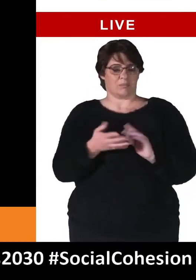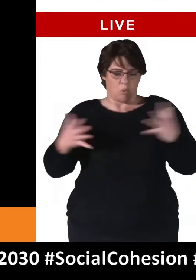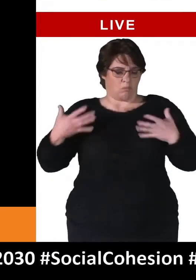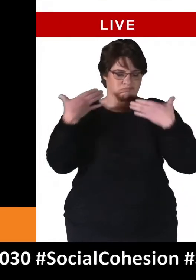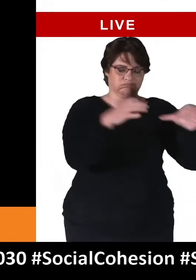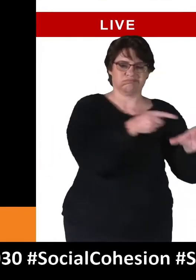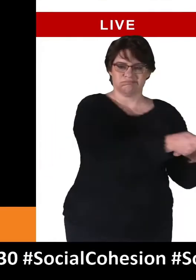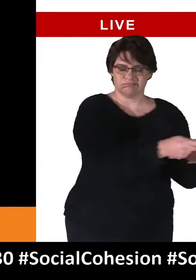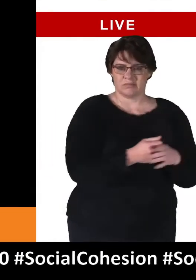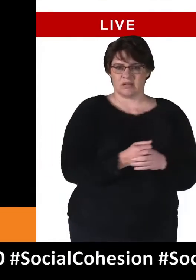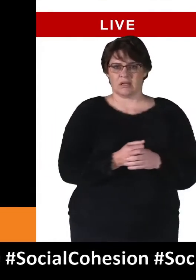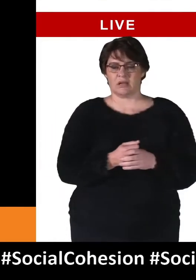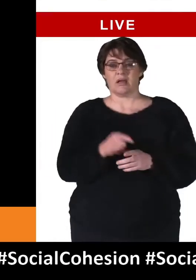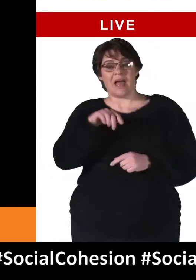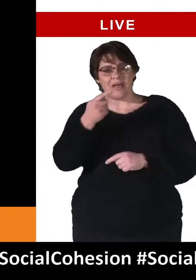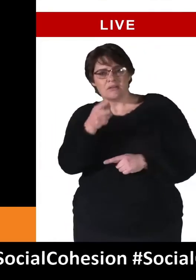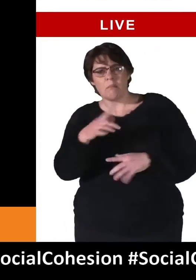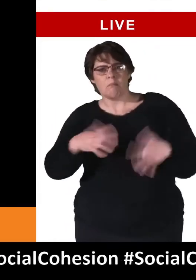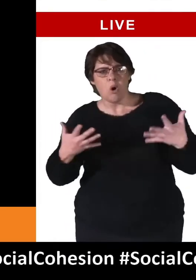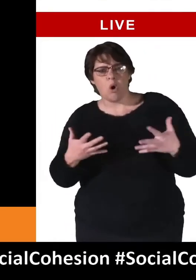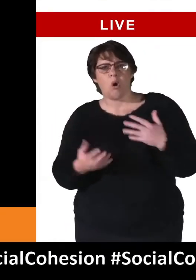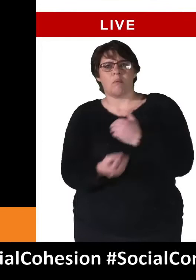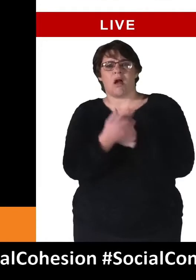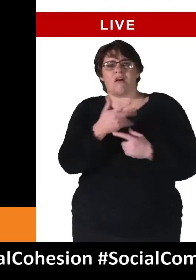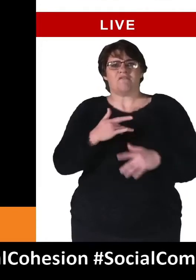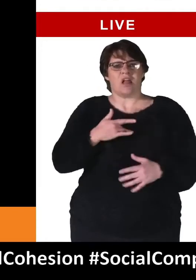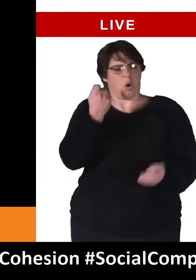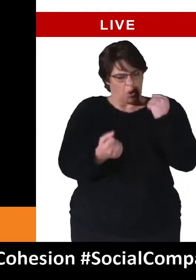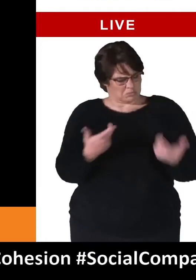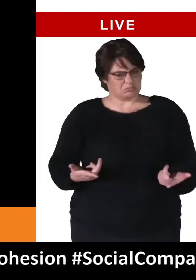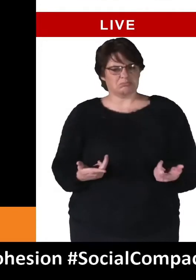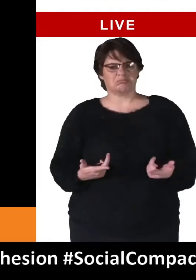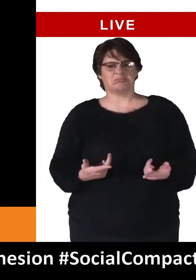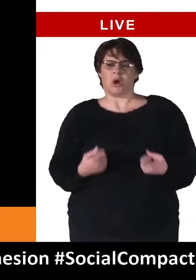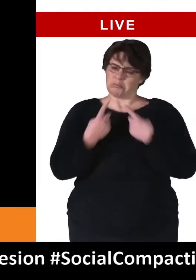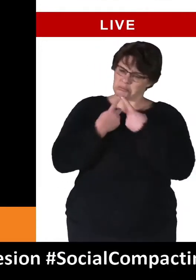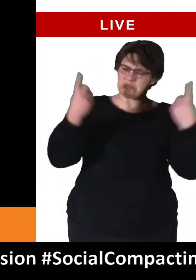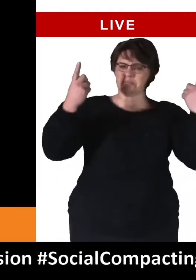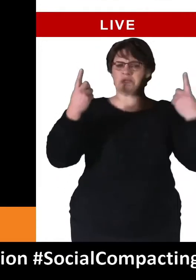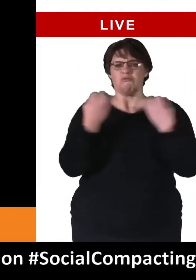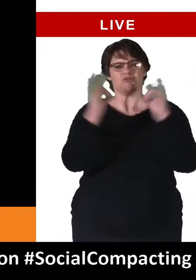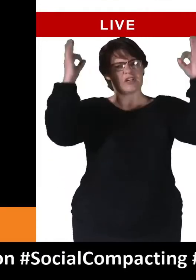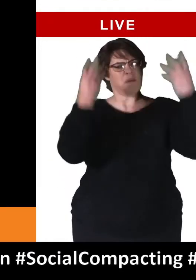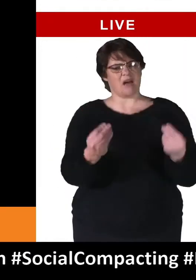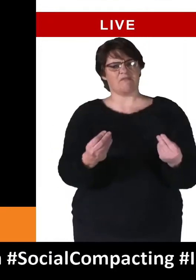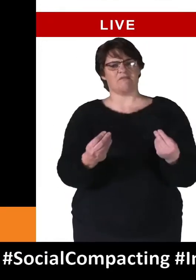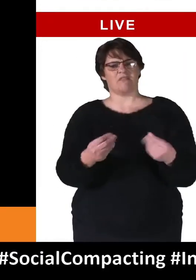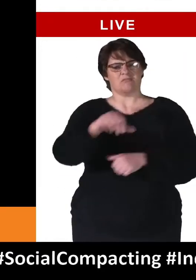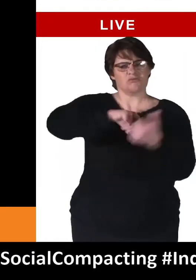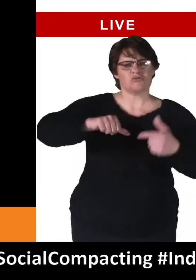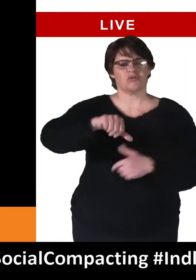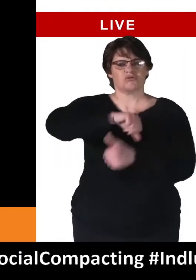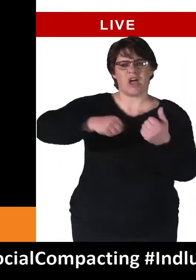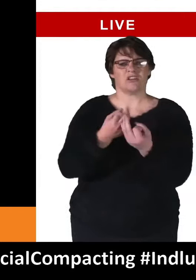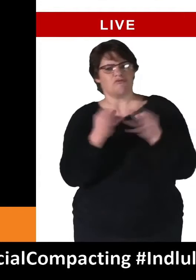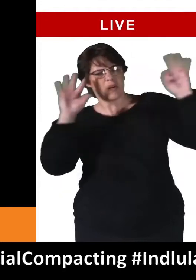have among the highest levels of trust in the courts. They feel that there is strong freedom of speech, strong civil society freedom.